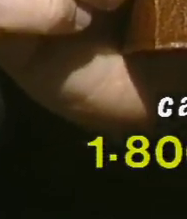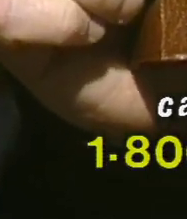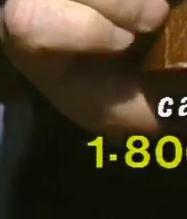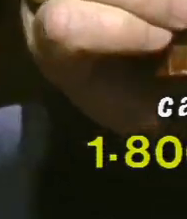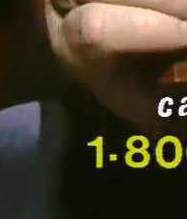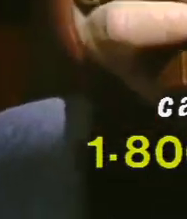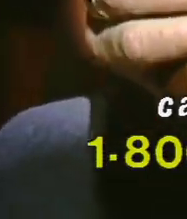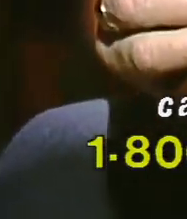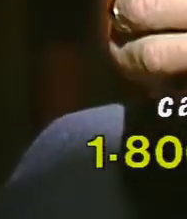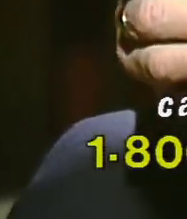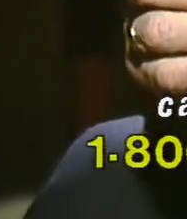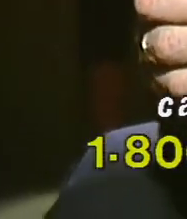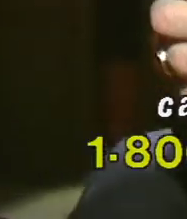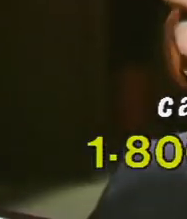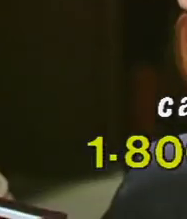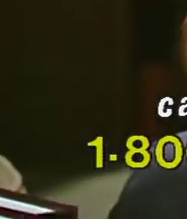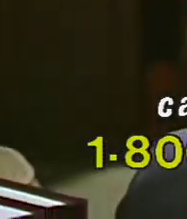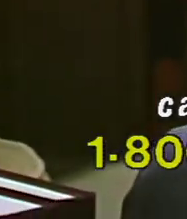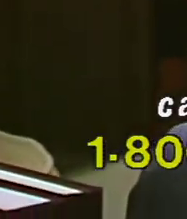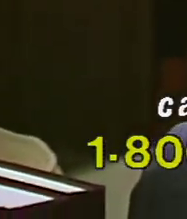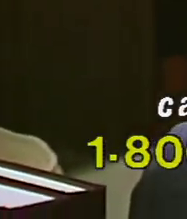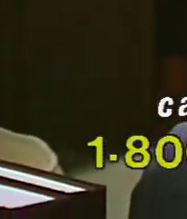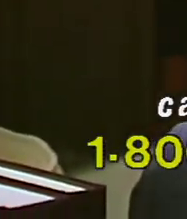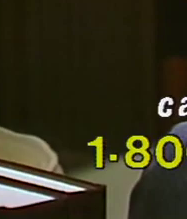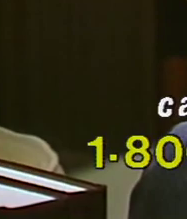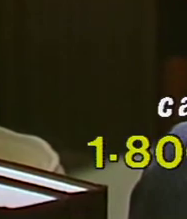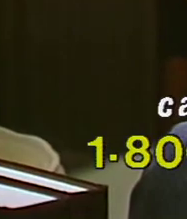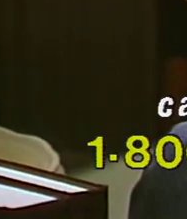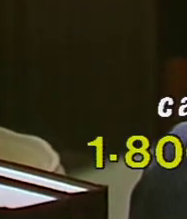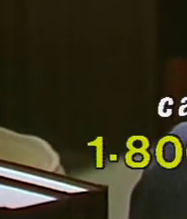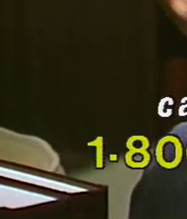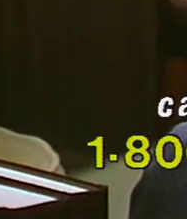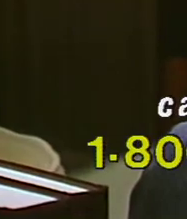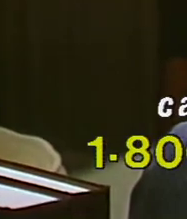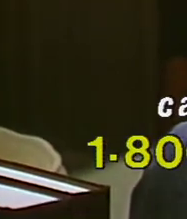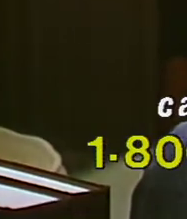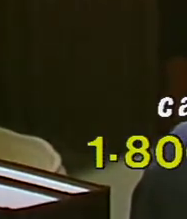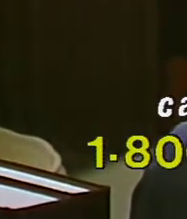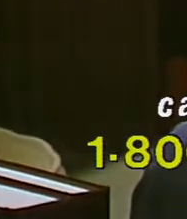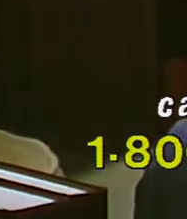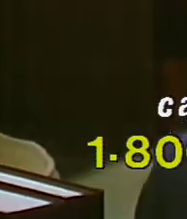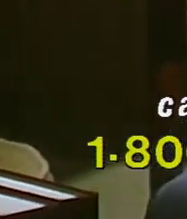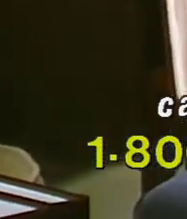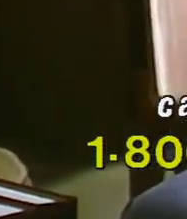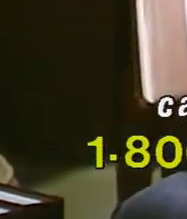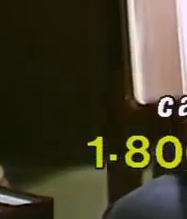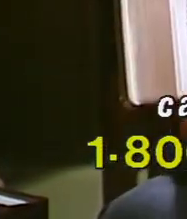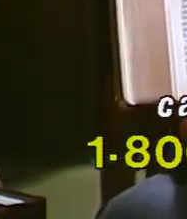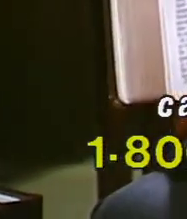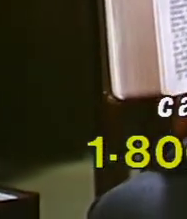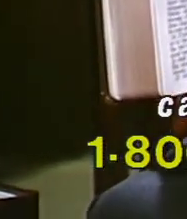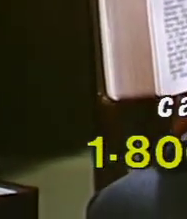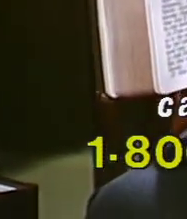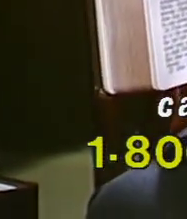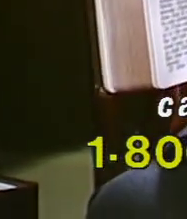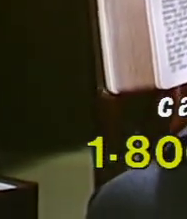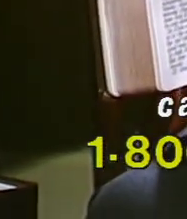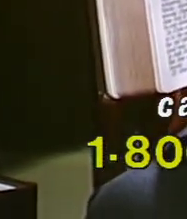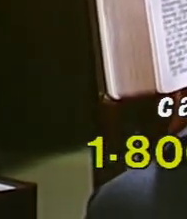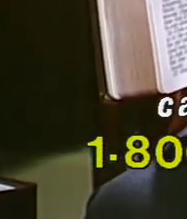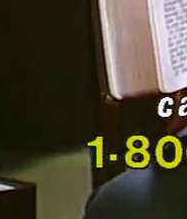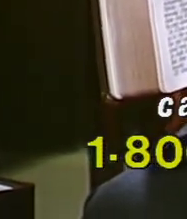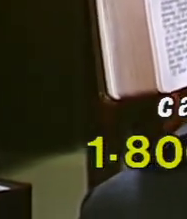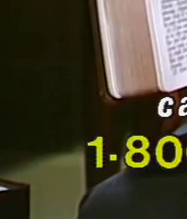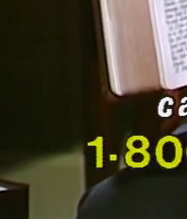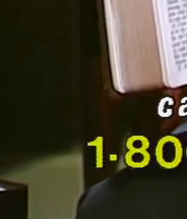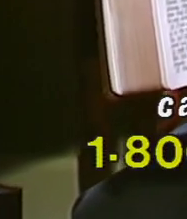Bible. And when you open the Bible, you'll find that it's the King James Version. Giant print,